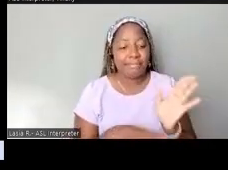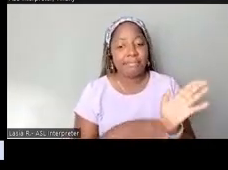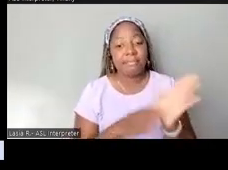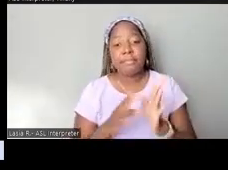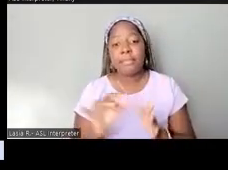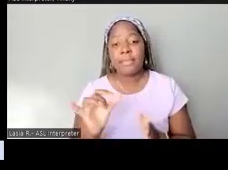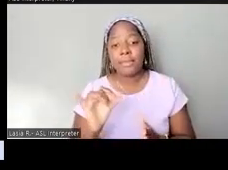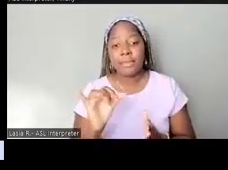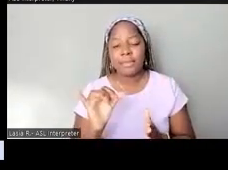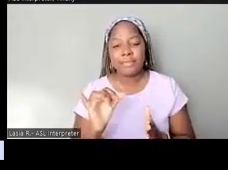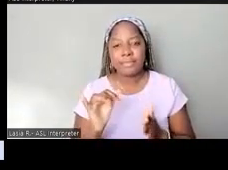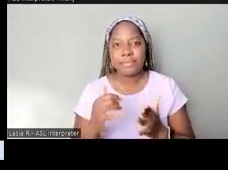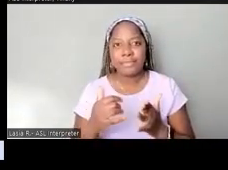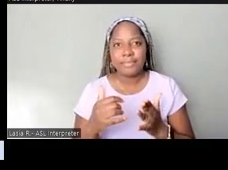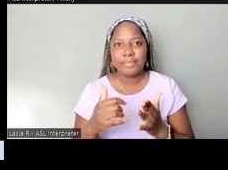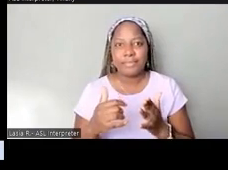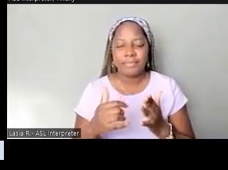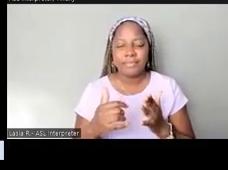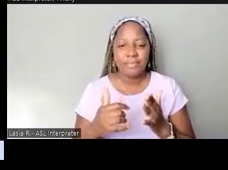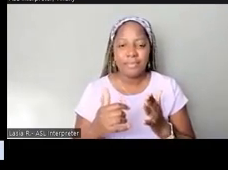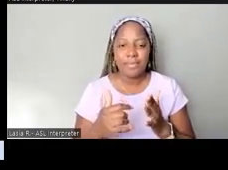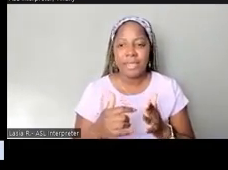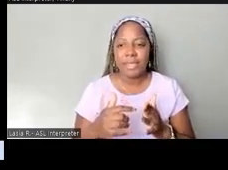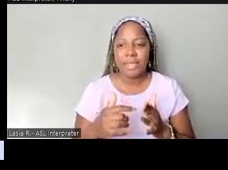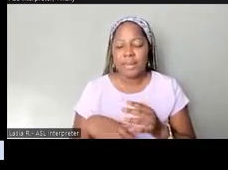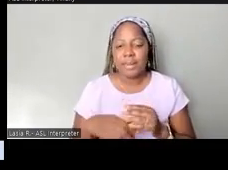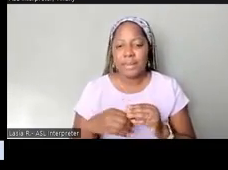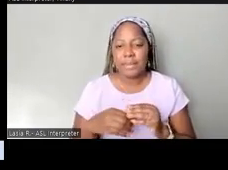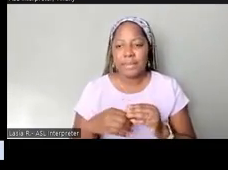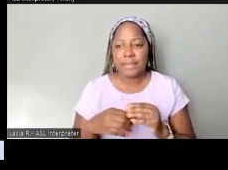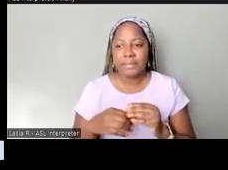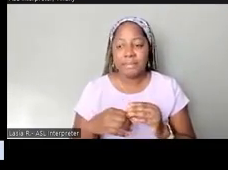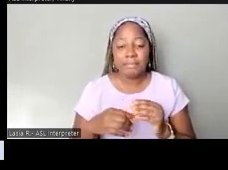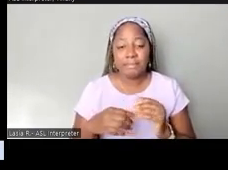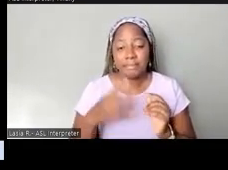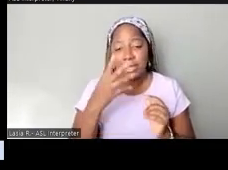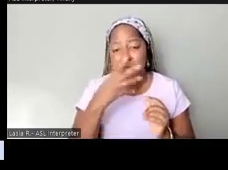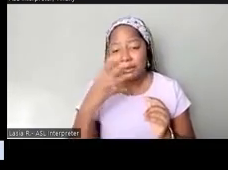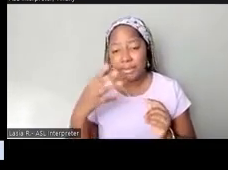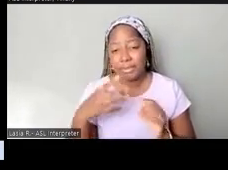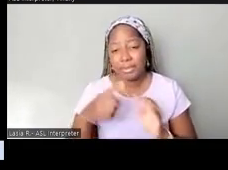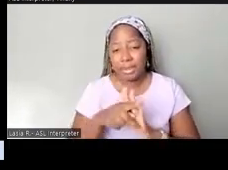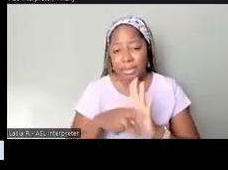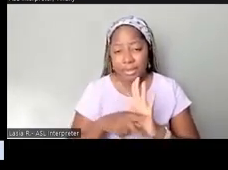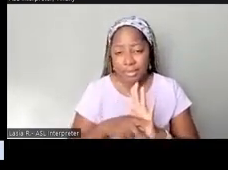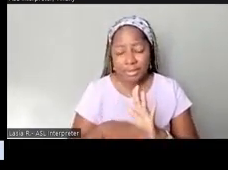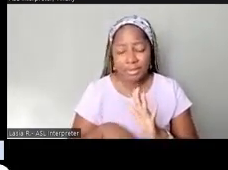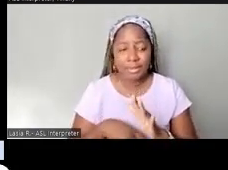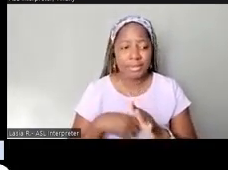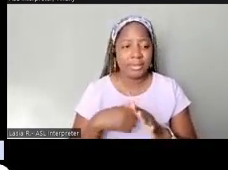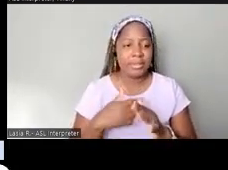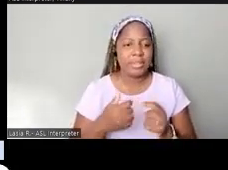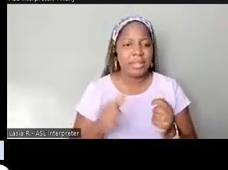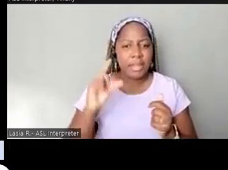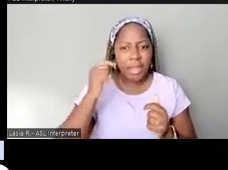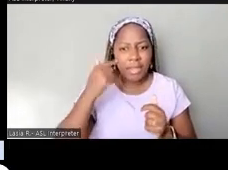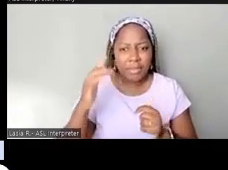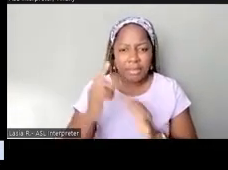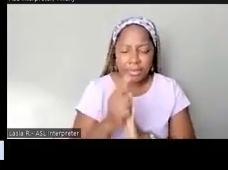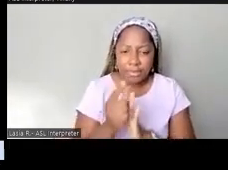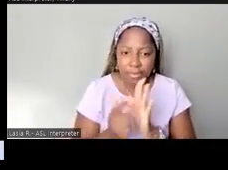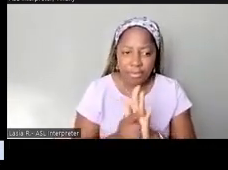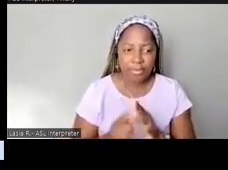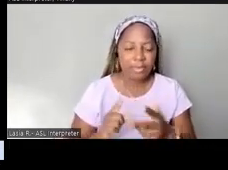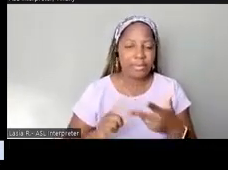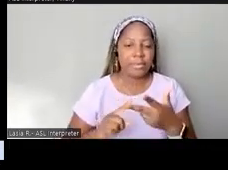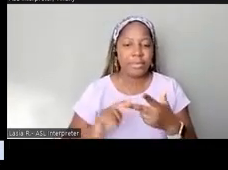see, different kinds of systemic barriers when it comes to immigration policy, bureaucracy, and identification requirements.